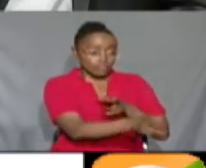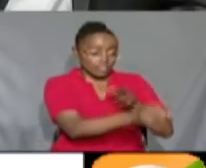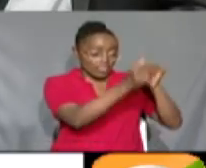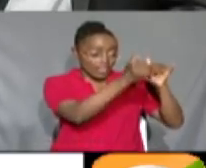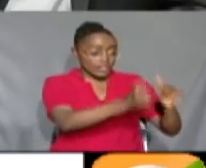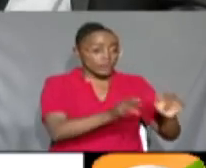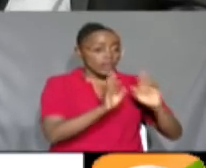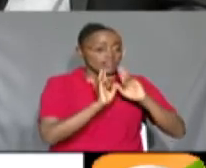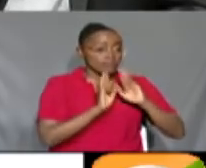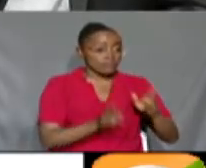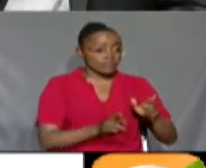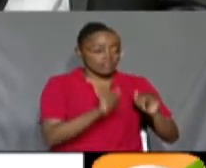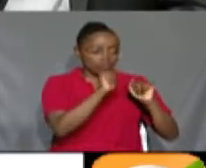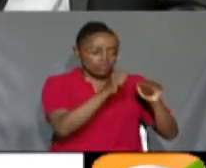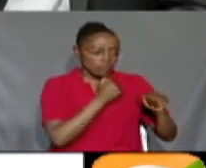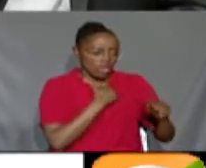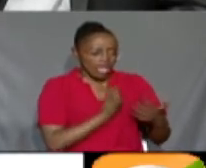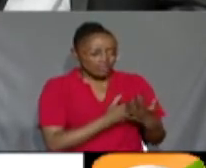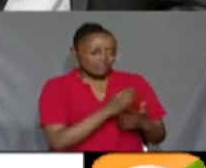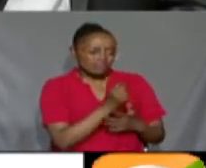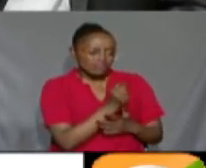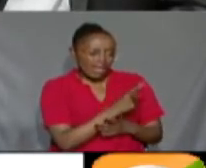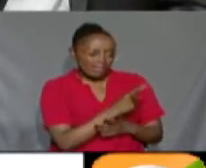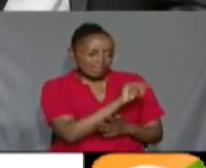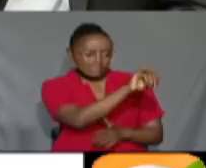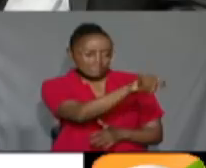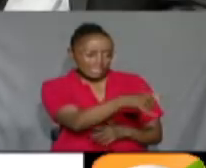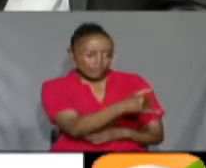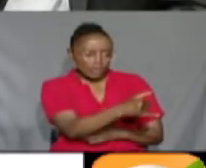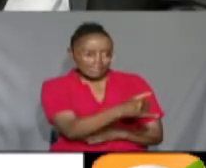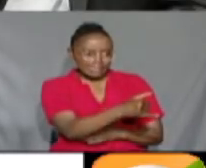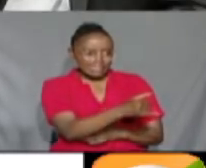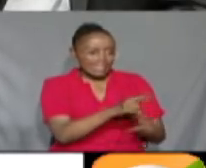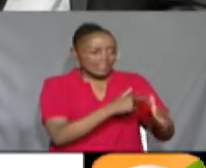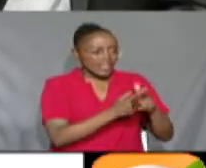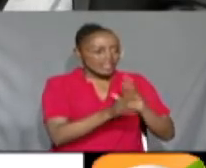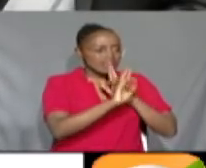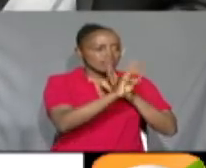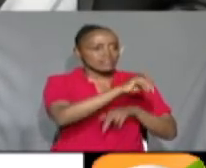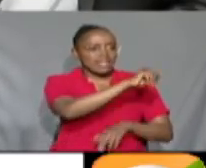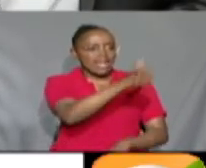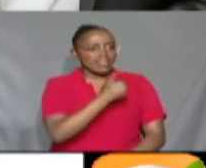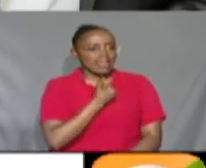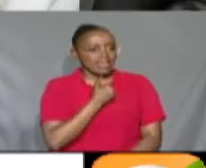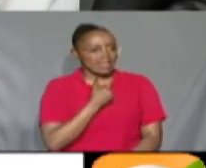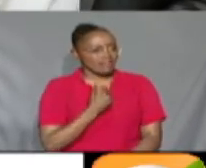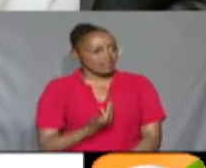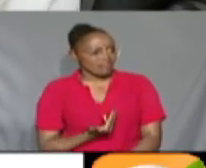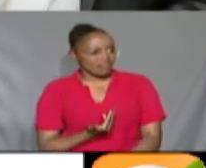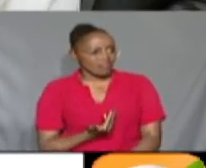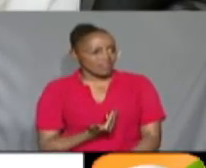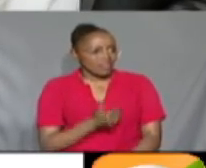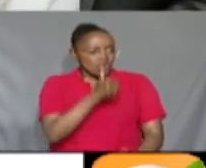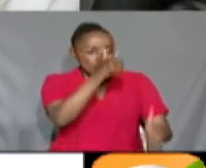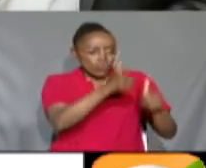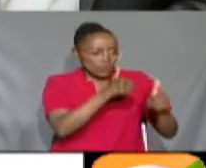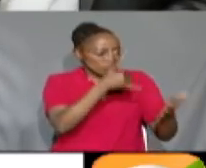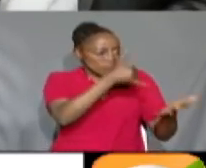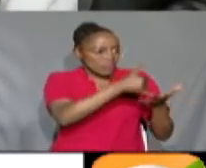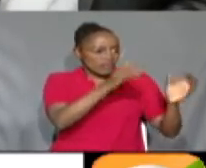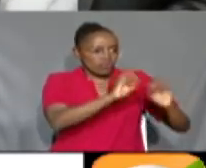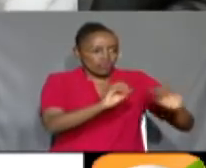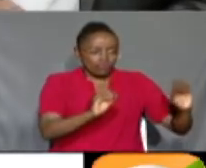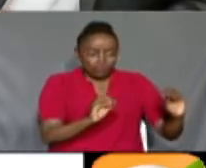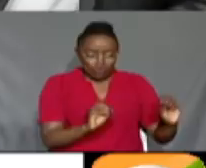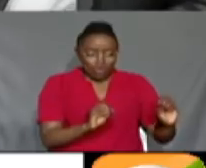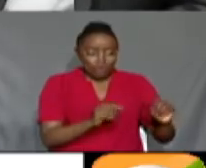report, is likely to come out in the month of January, is that you may end up with another report. Which this January, next month? We will now be left in a situation